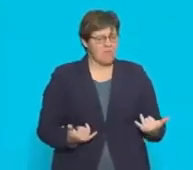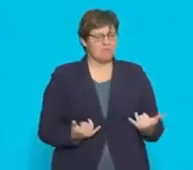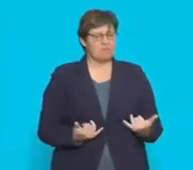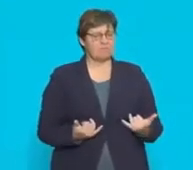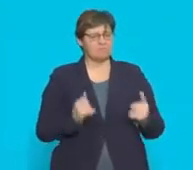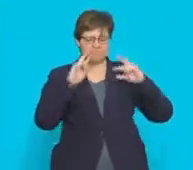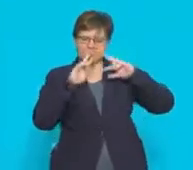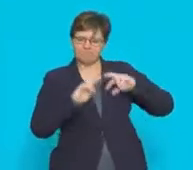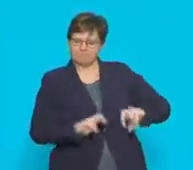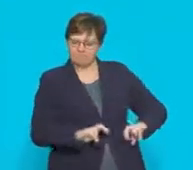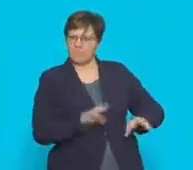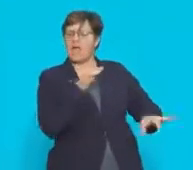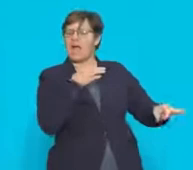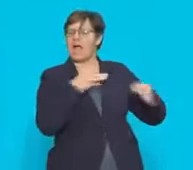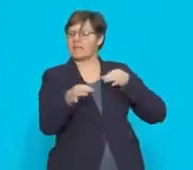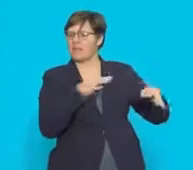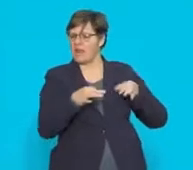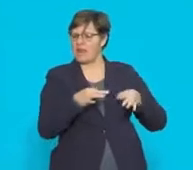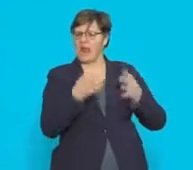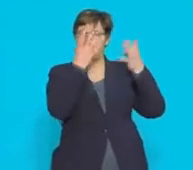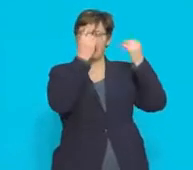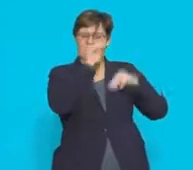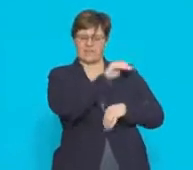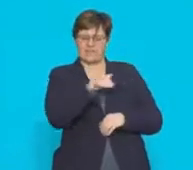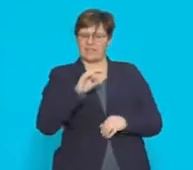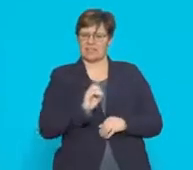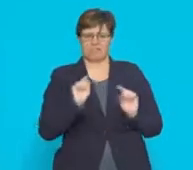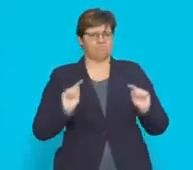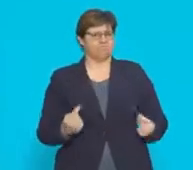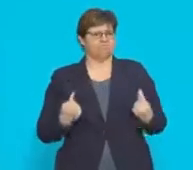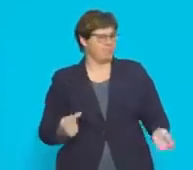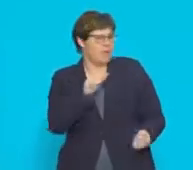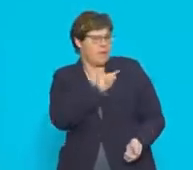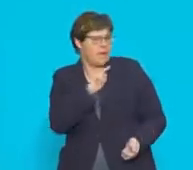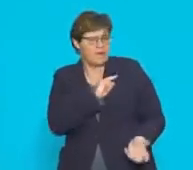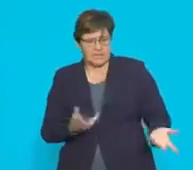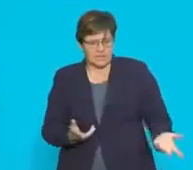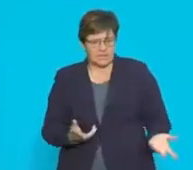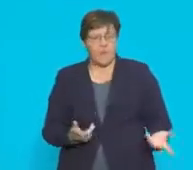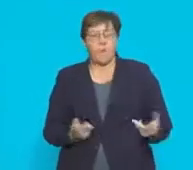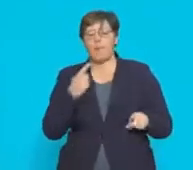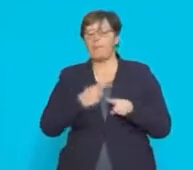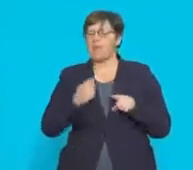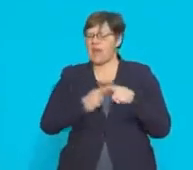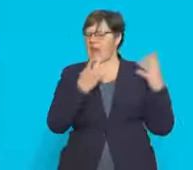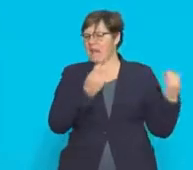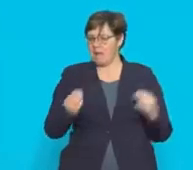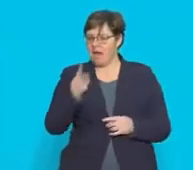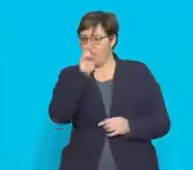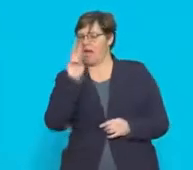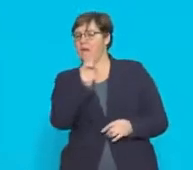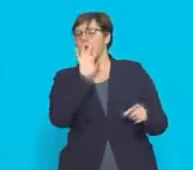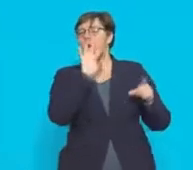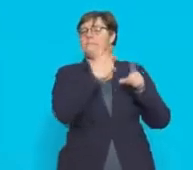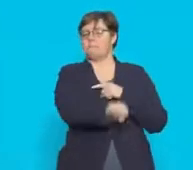to explain why we cannot divide by zero, right? And I'm going to try and play around with some numbers in order for you to